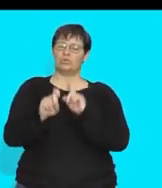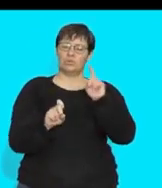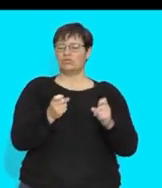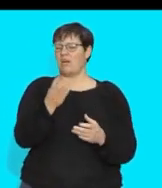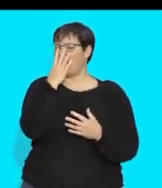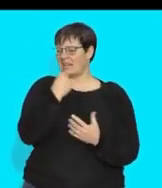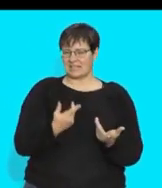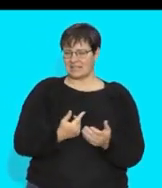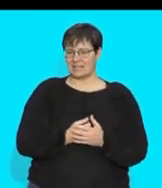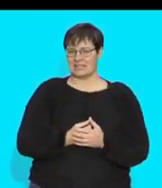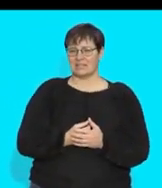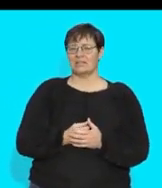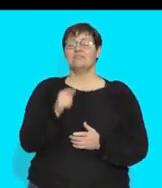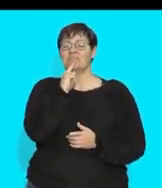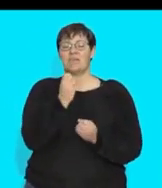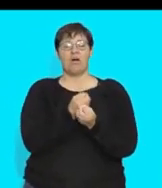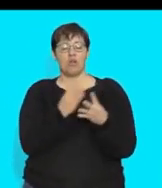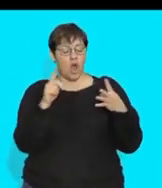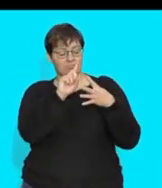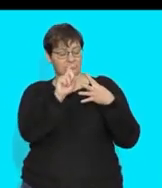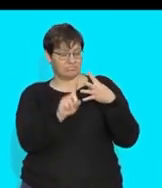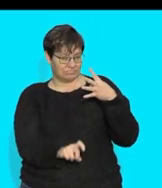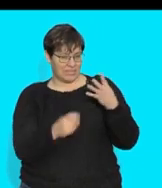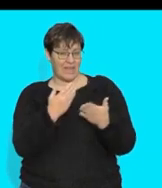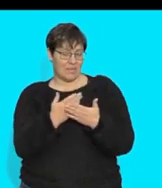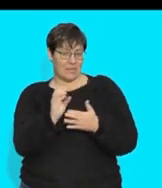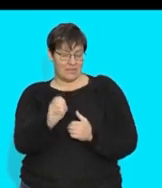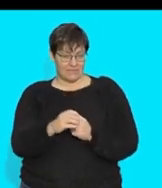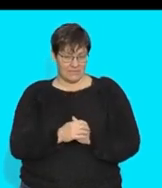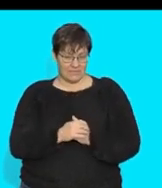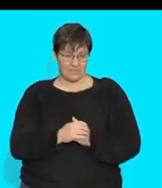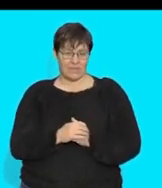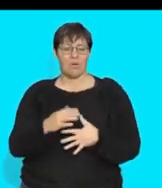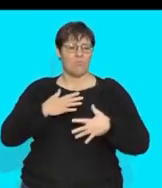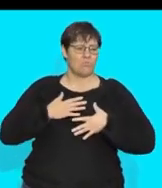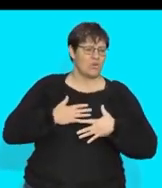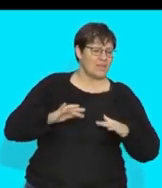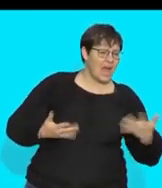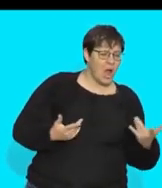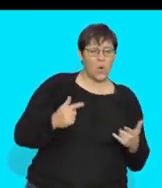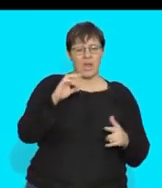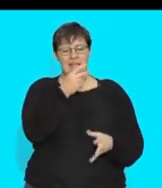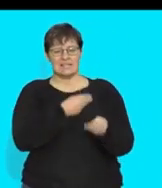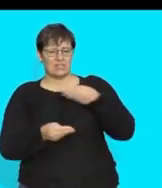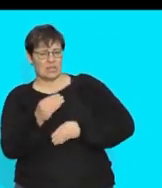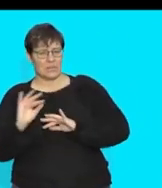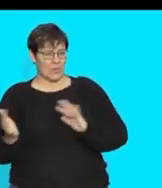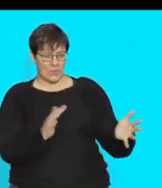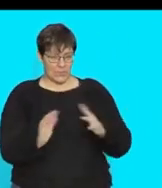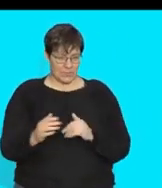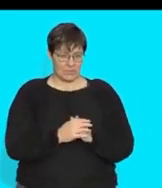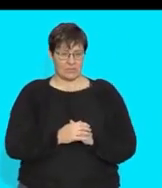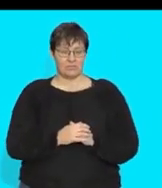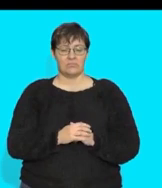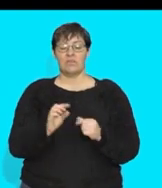this section, there is a lot more questions available on how we breathe and gaseous exchange. The first question says,